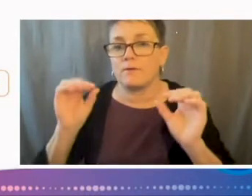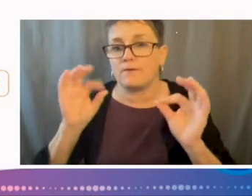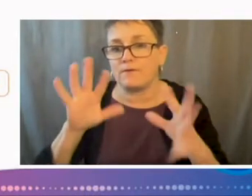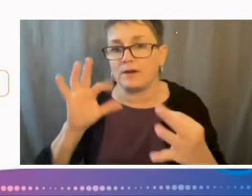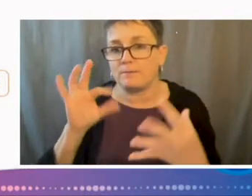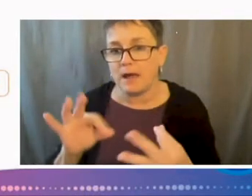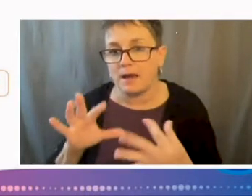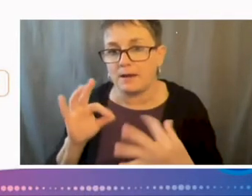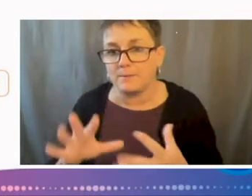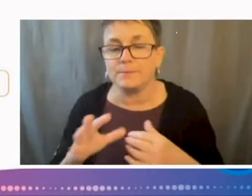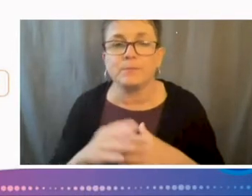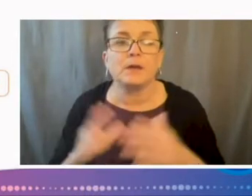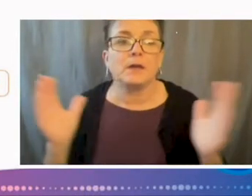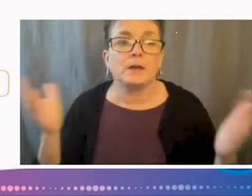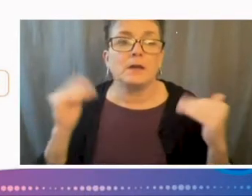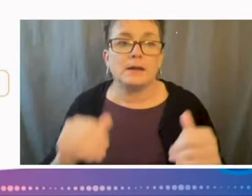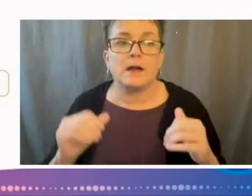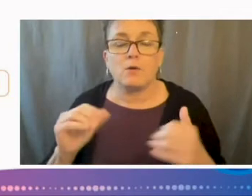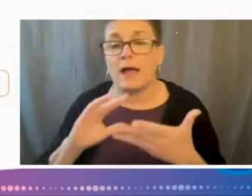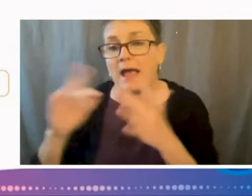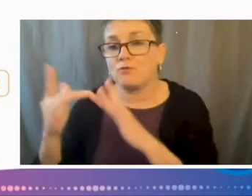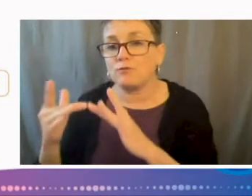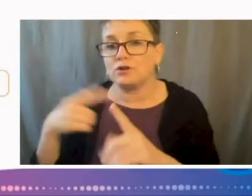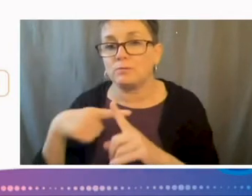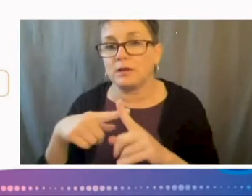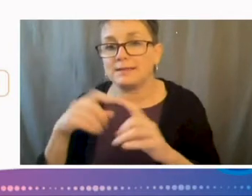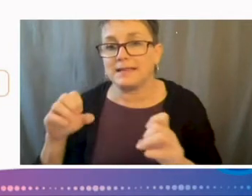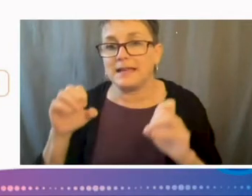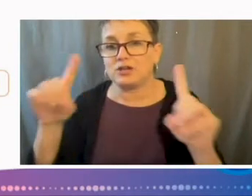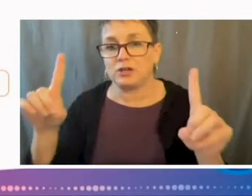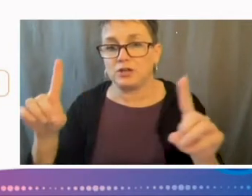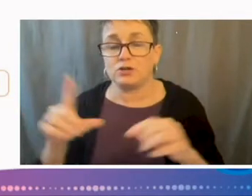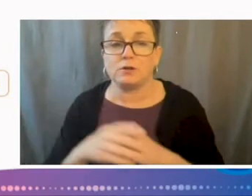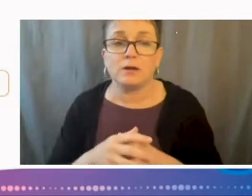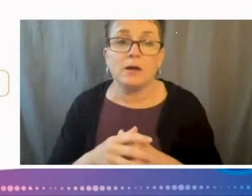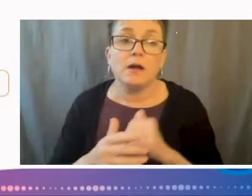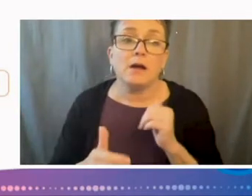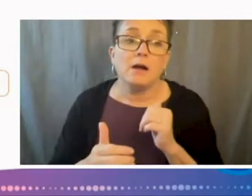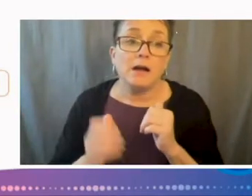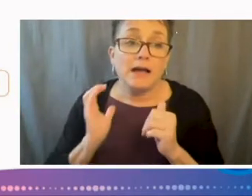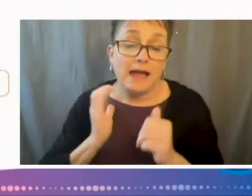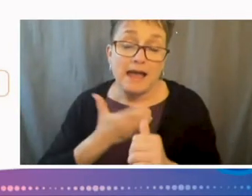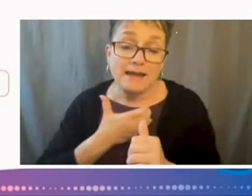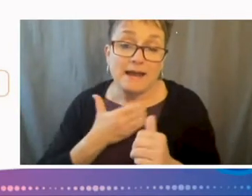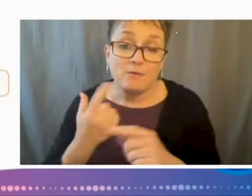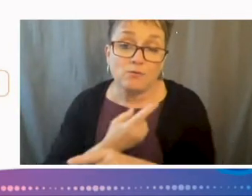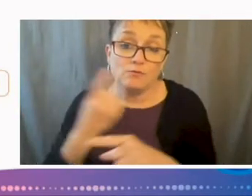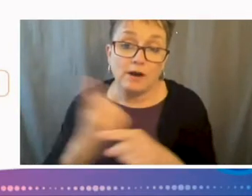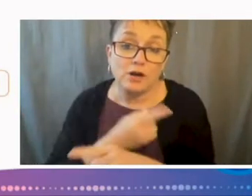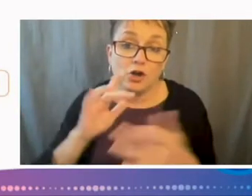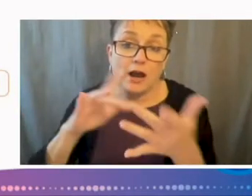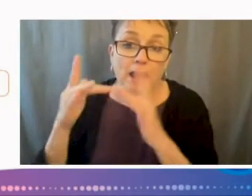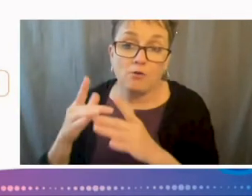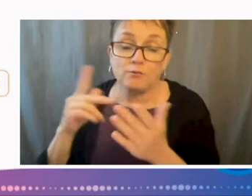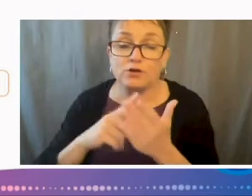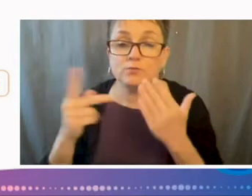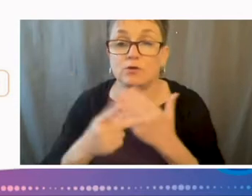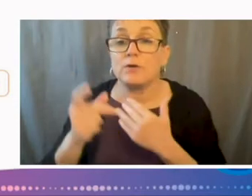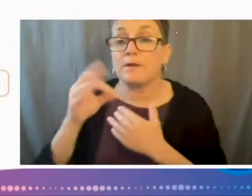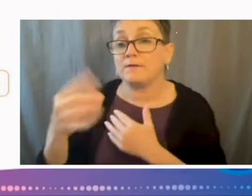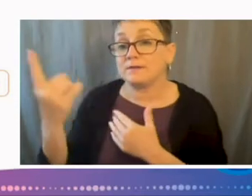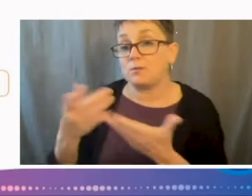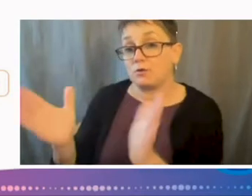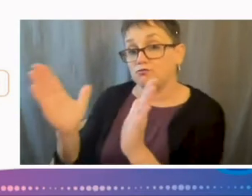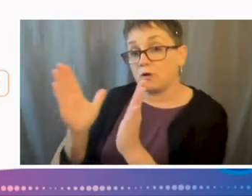Outreach and education. In our traditional outreach program, upon request, AccessLink's customer service